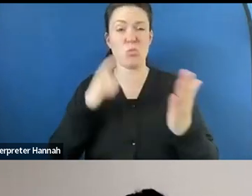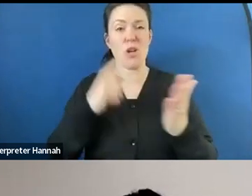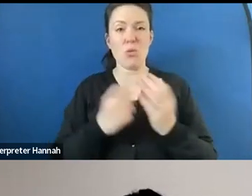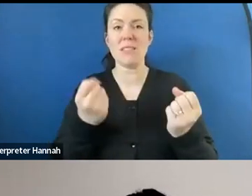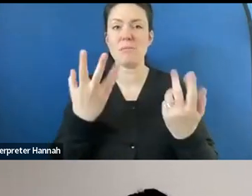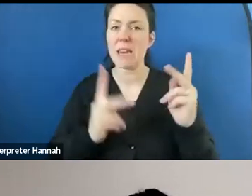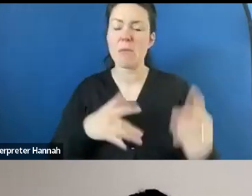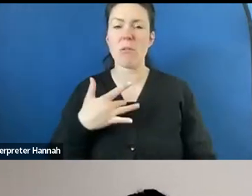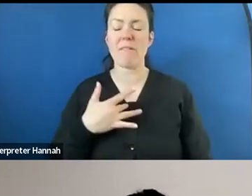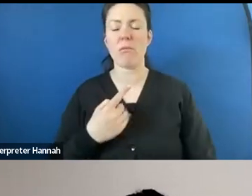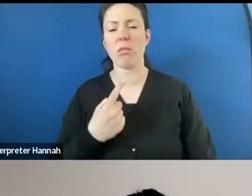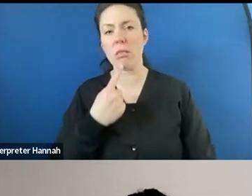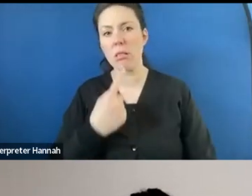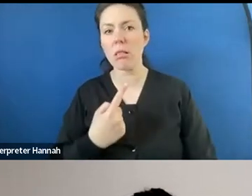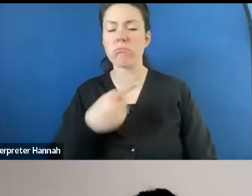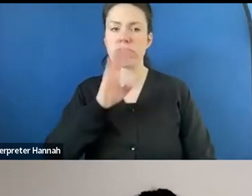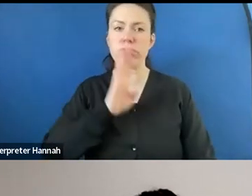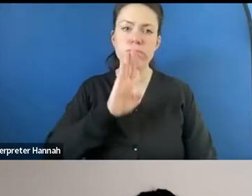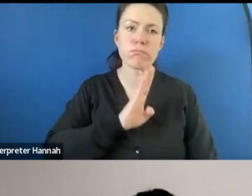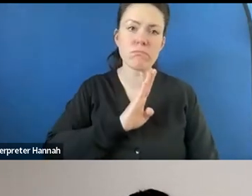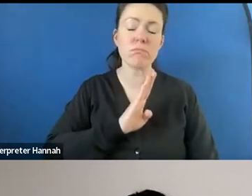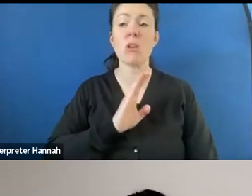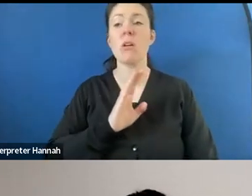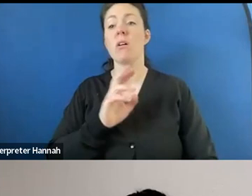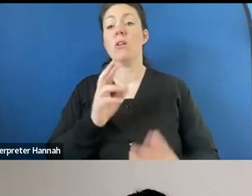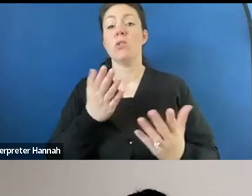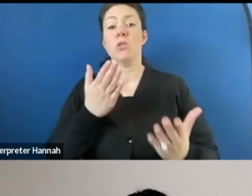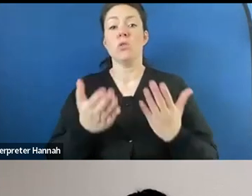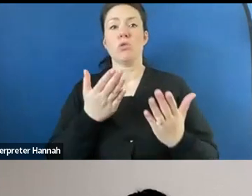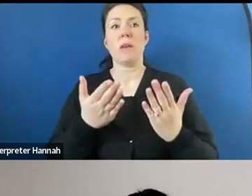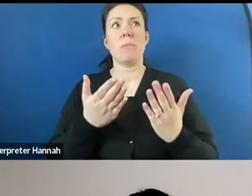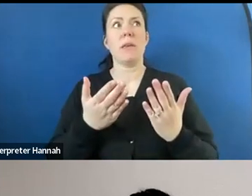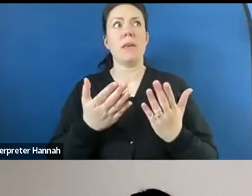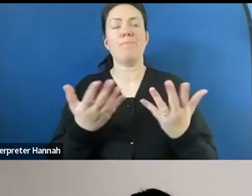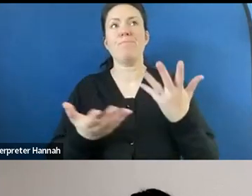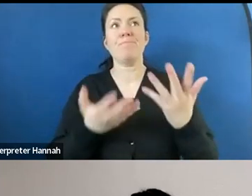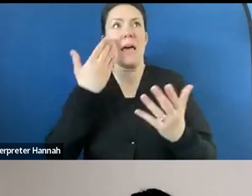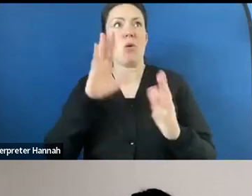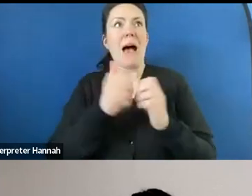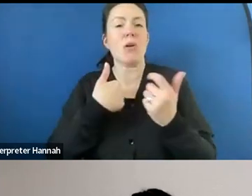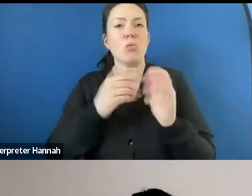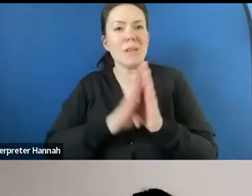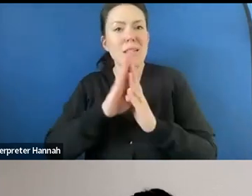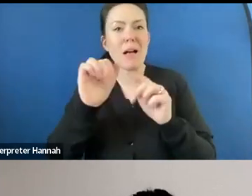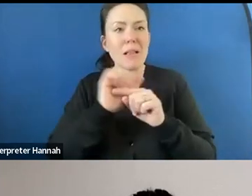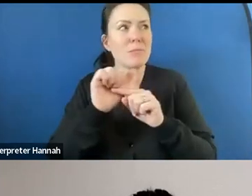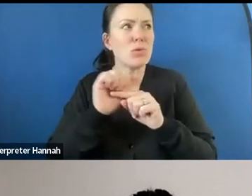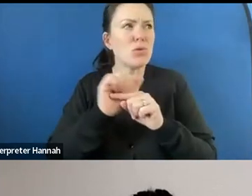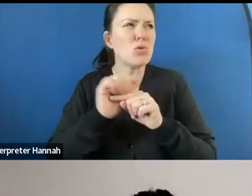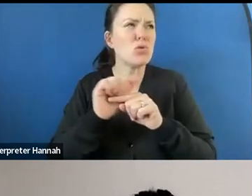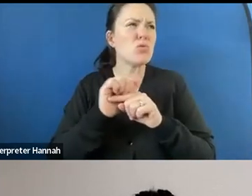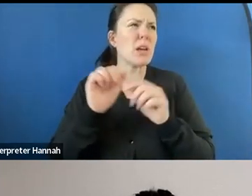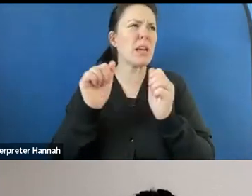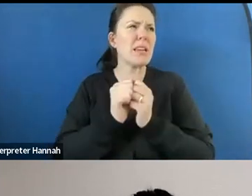building some type of a training, or how can we best build those strengths with